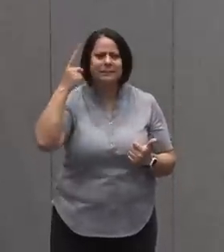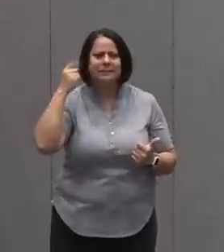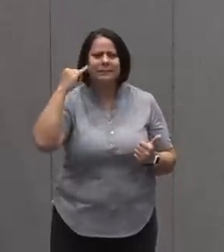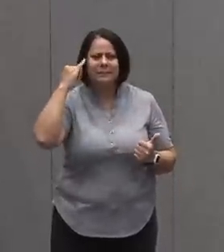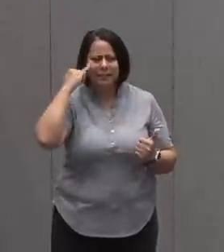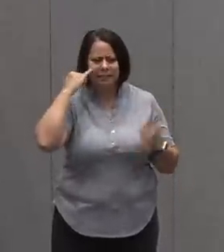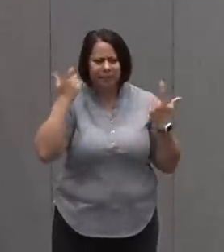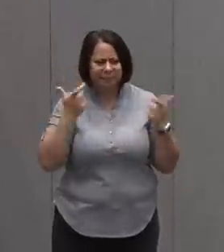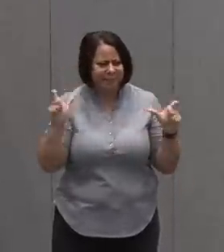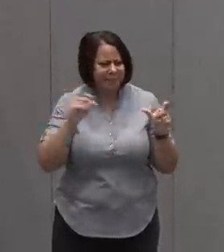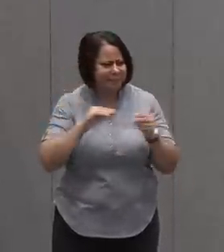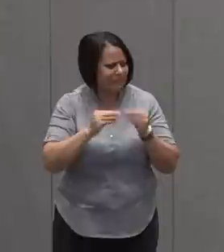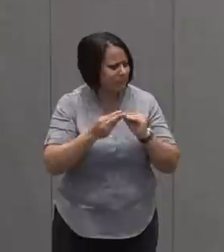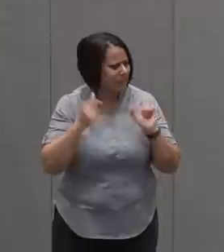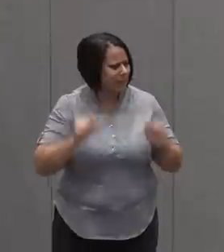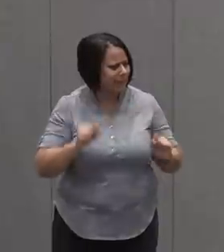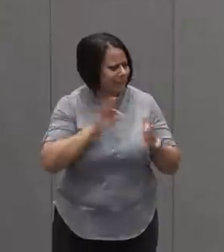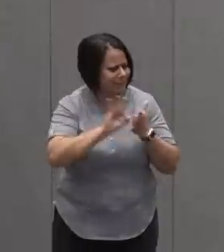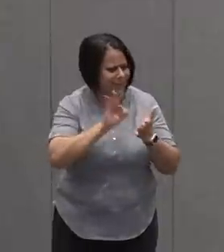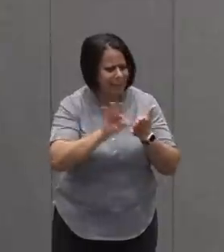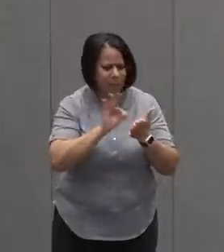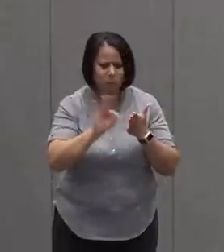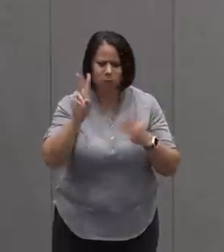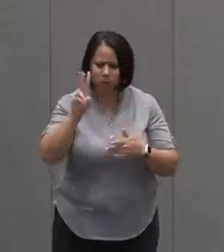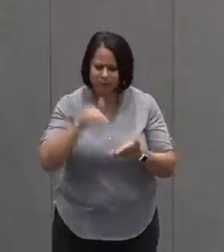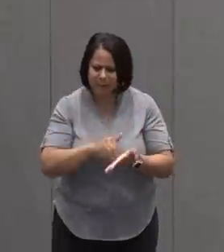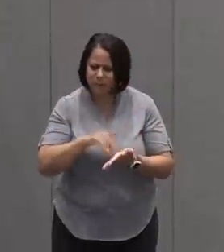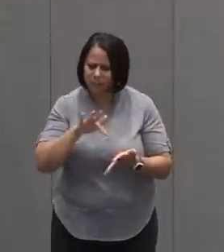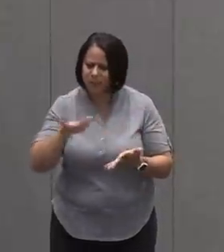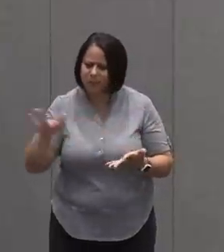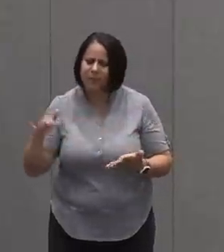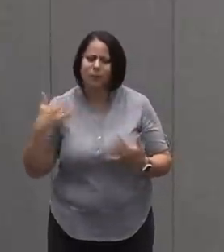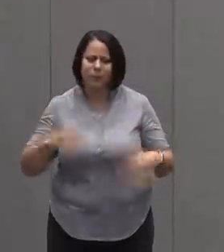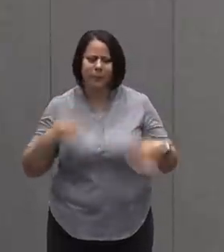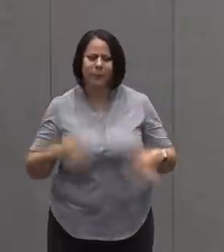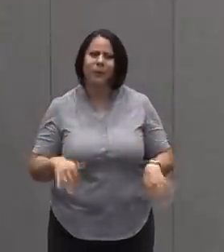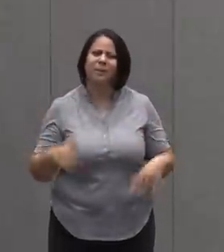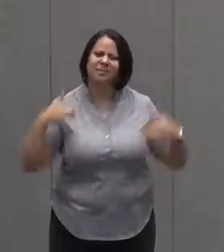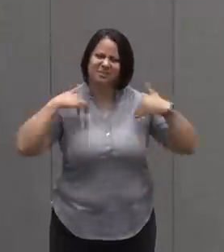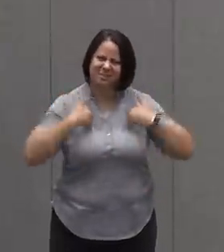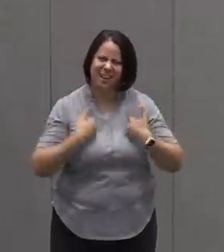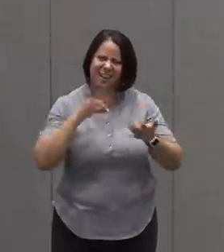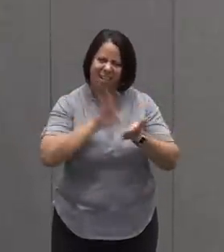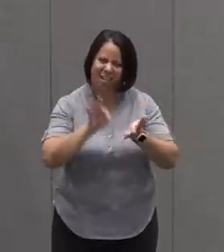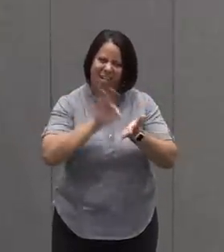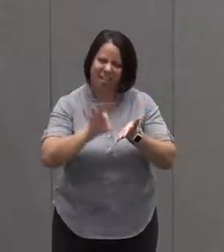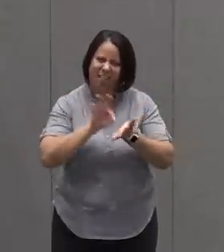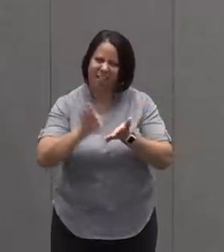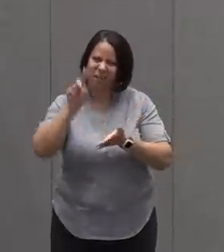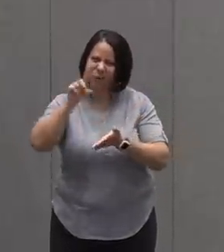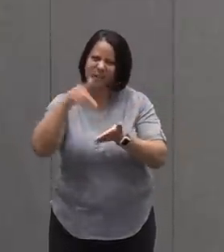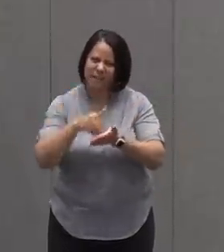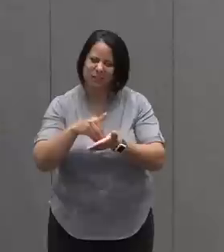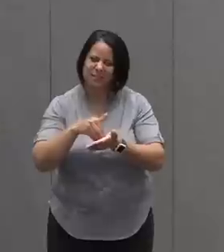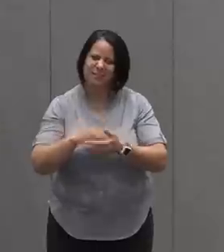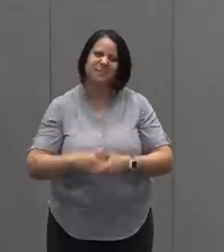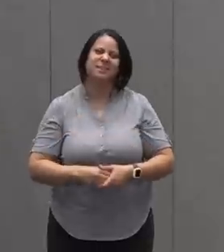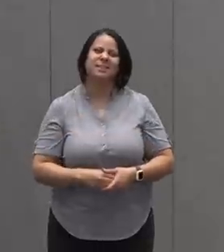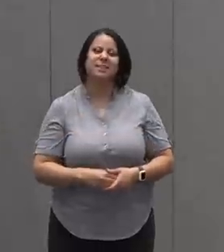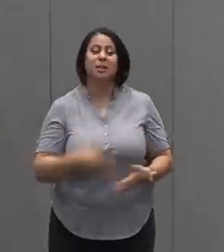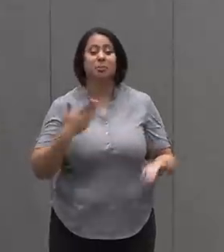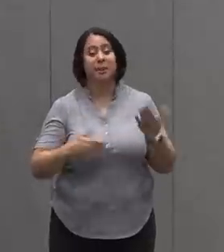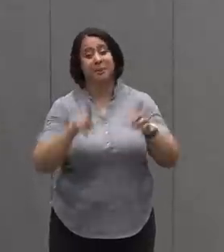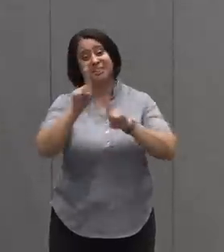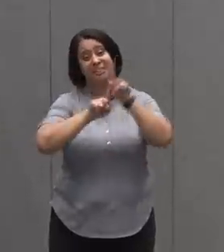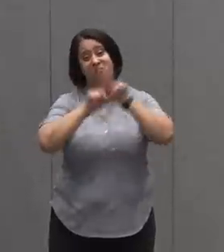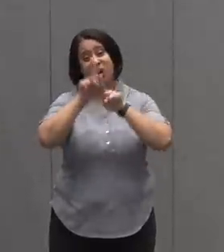really big like that, that we could count that big of a number to. That would make me tired doing that. Maybe if I'm out looking at the stars one